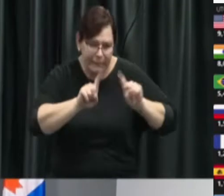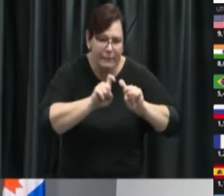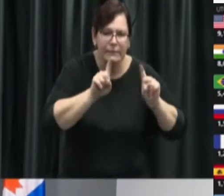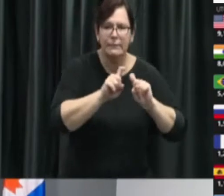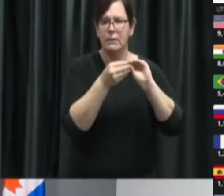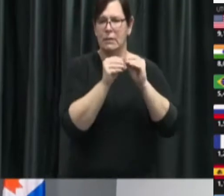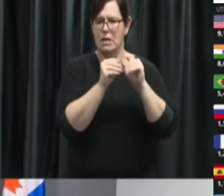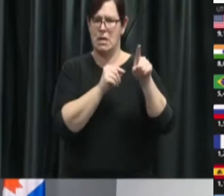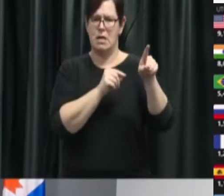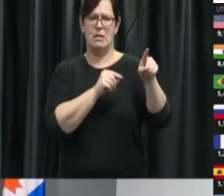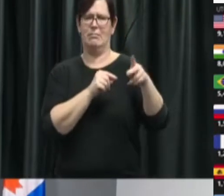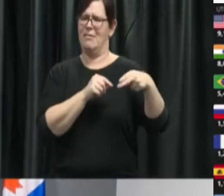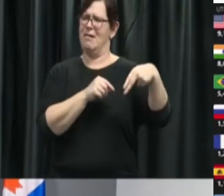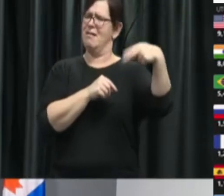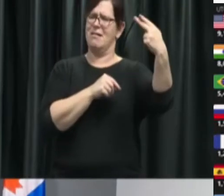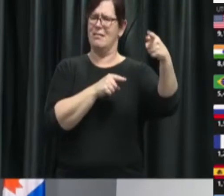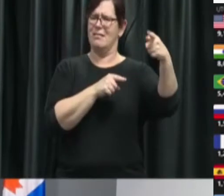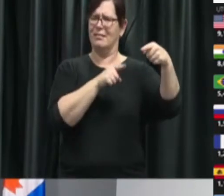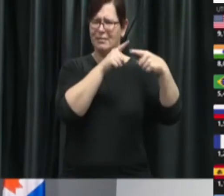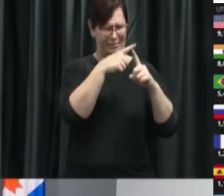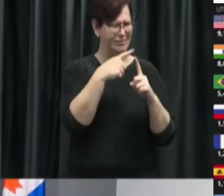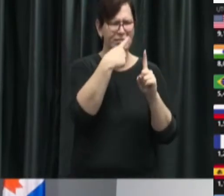in comparison to other parts of our city.